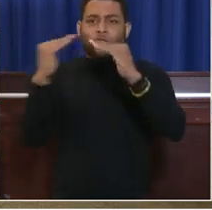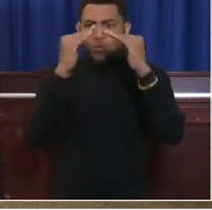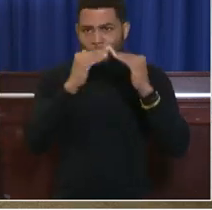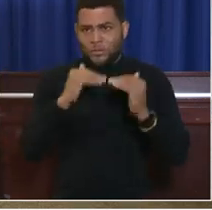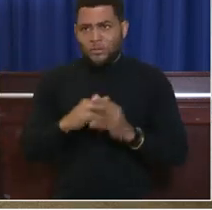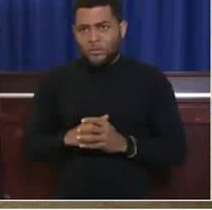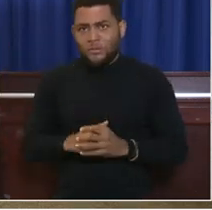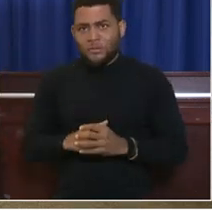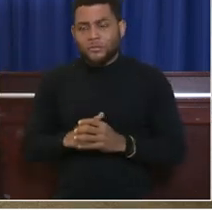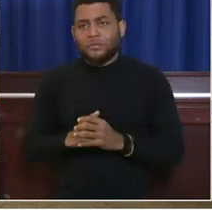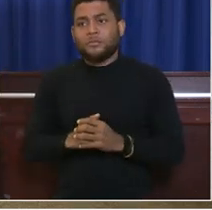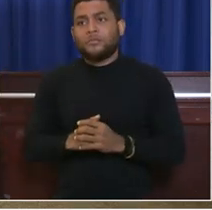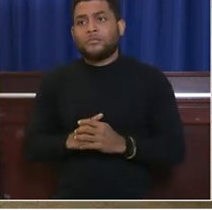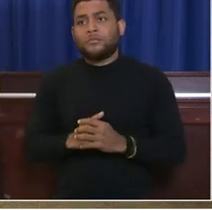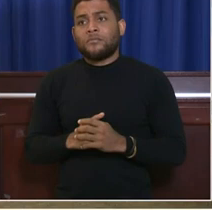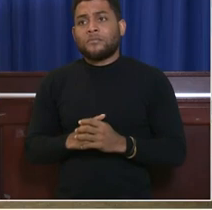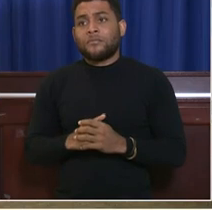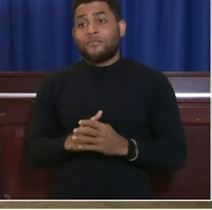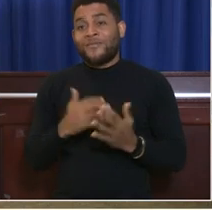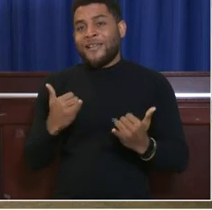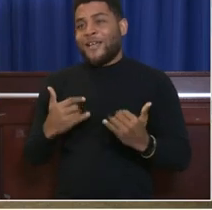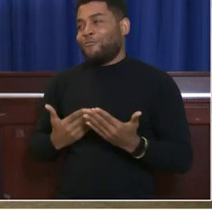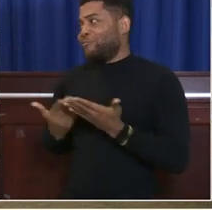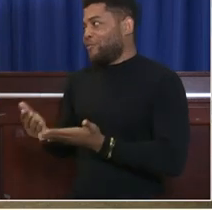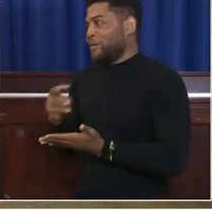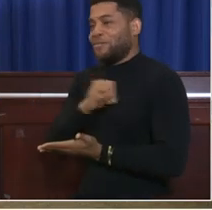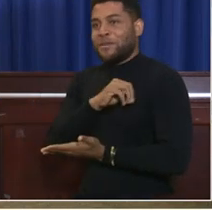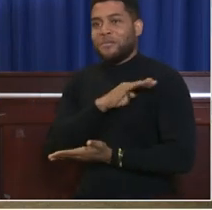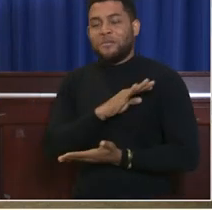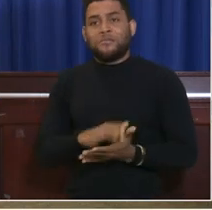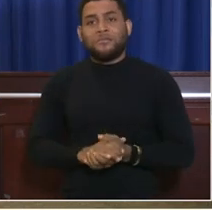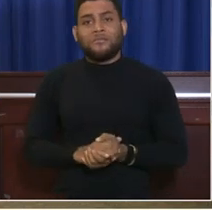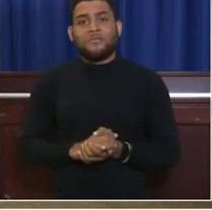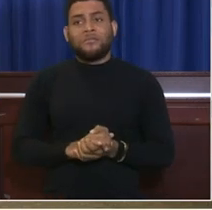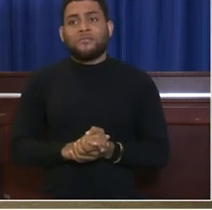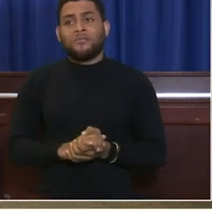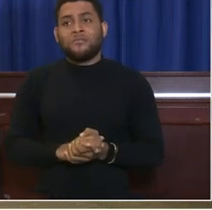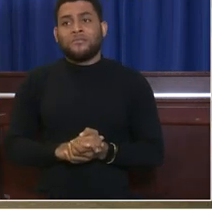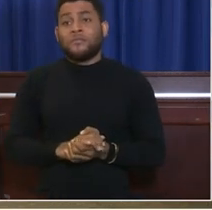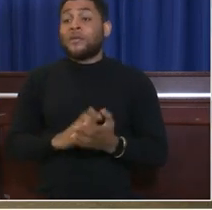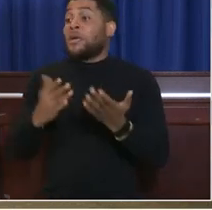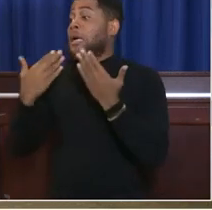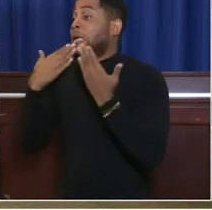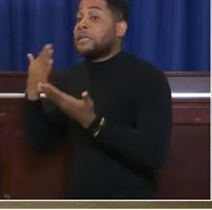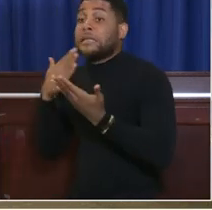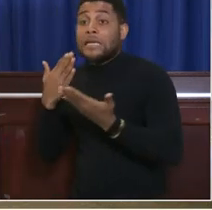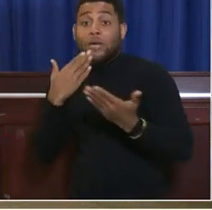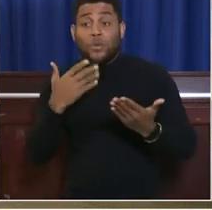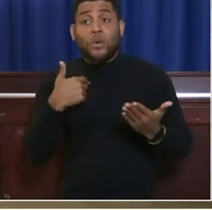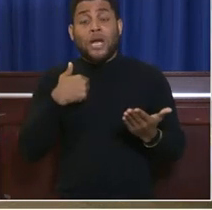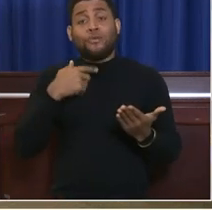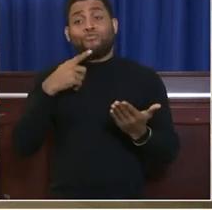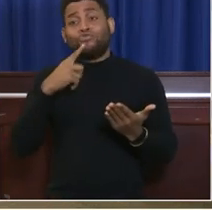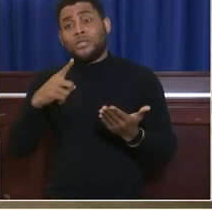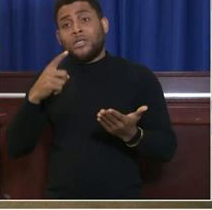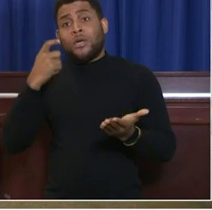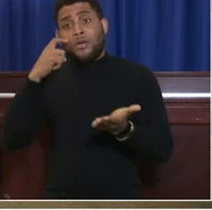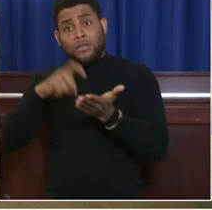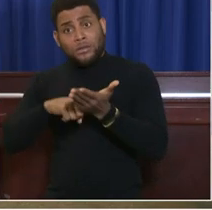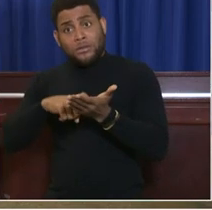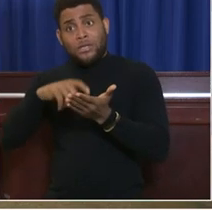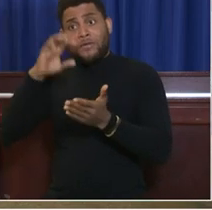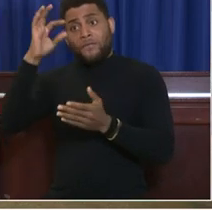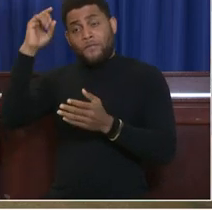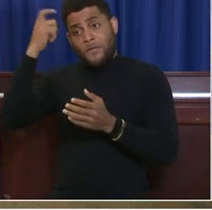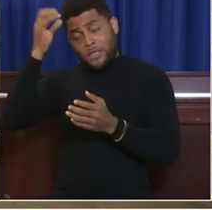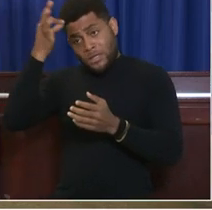Well, thank you. And I also want to recognize federal partners who are integral to public